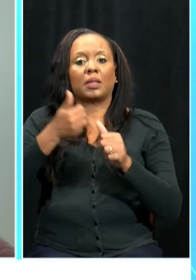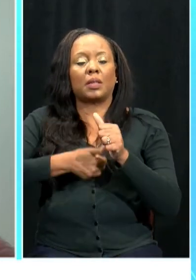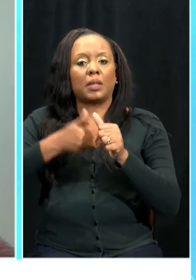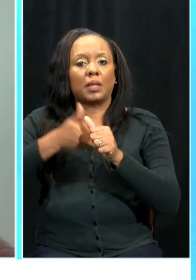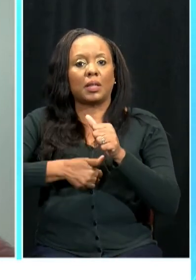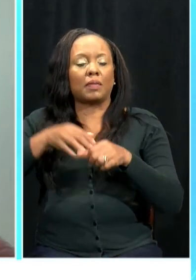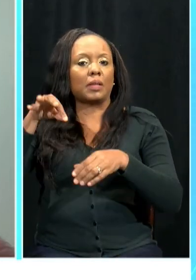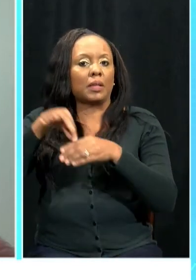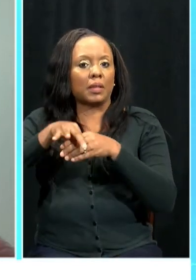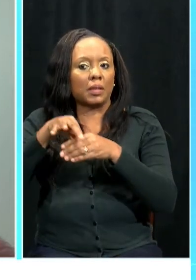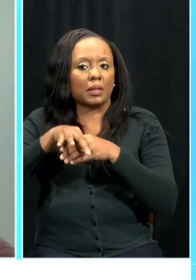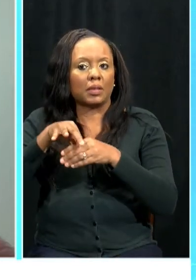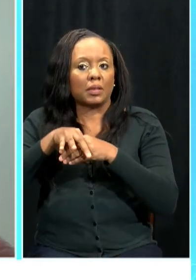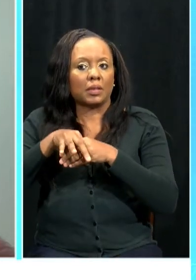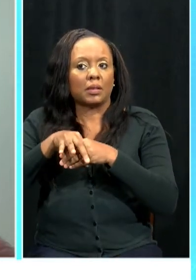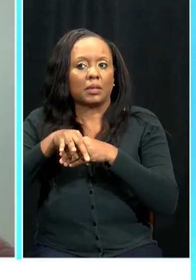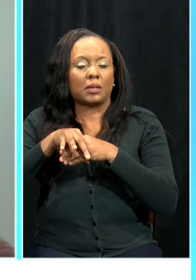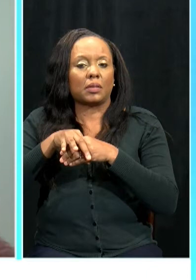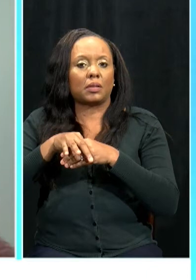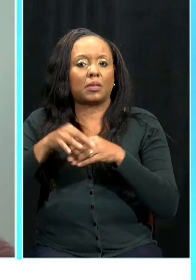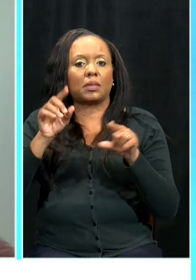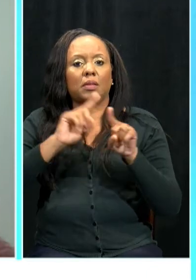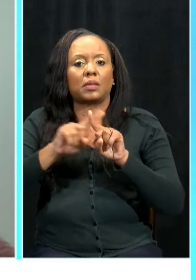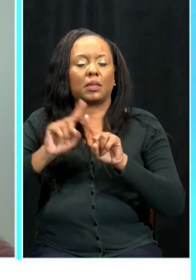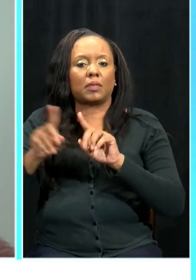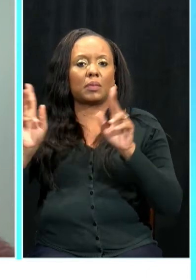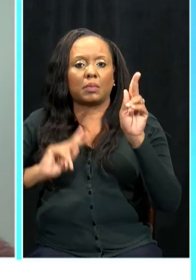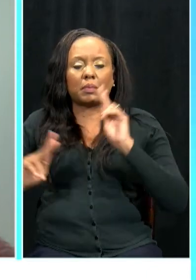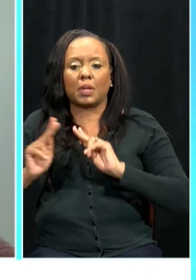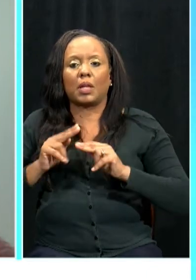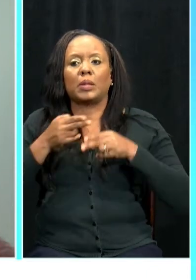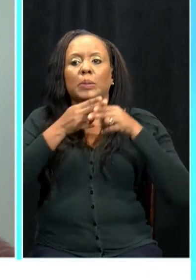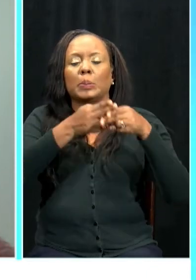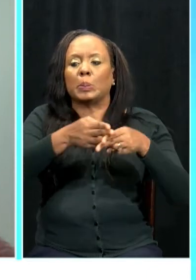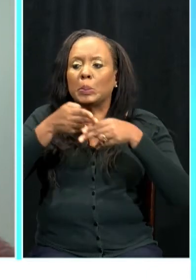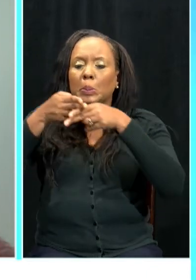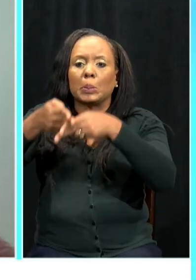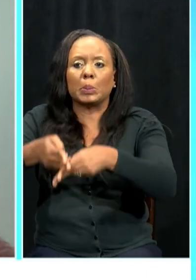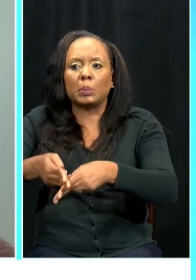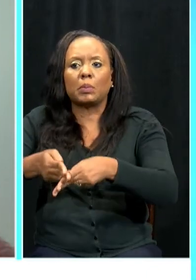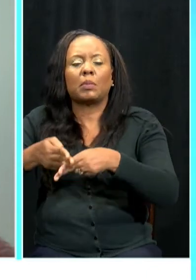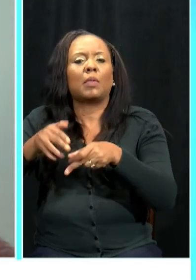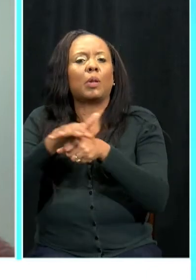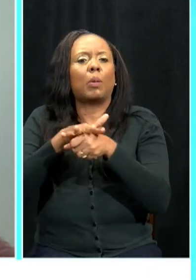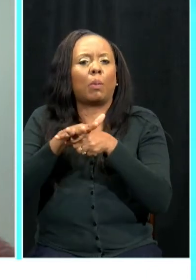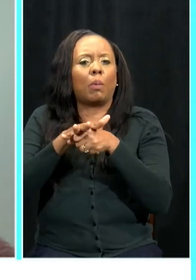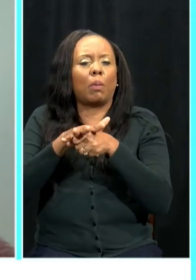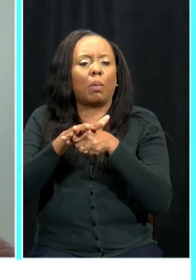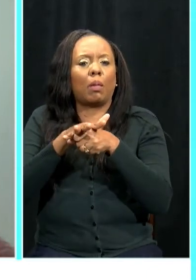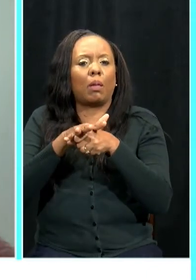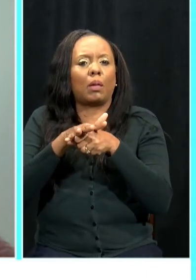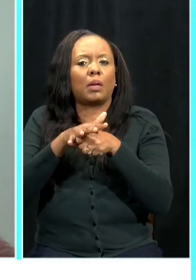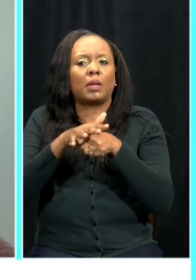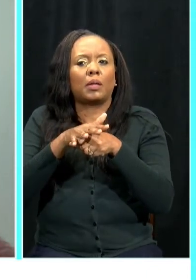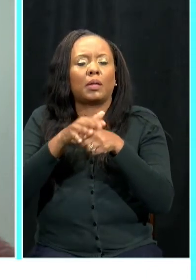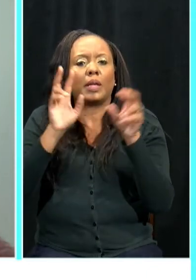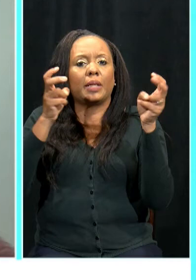different candidates at the constituency level, local issues are important. However,